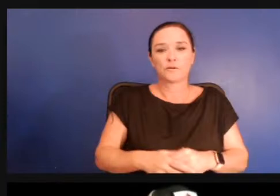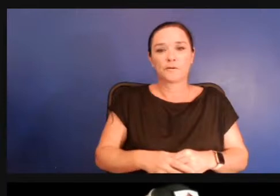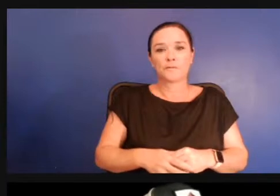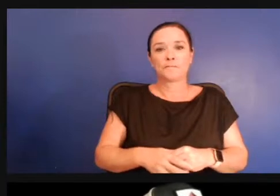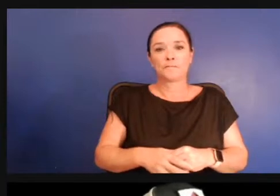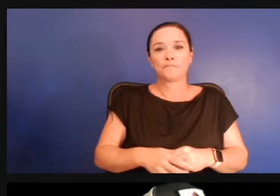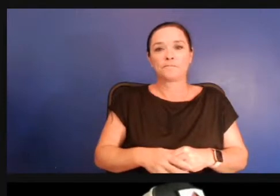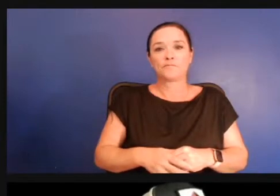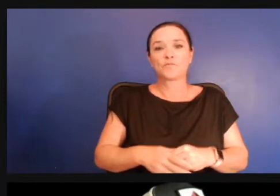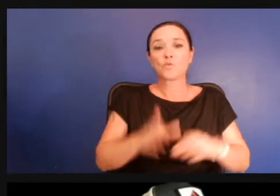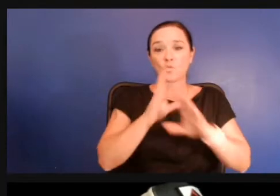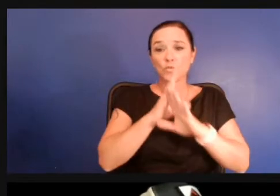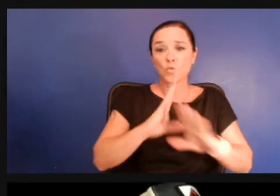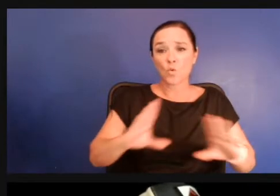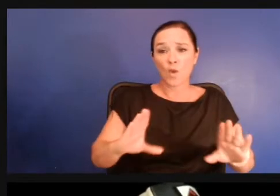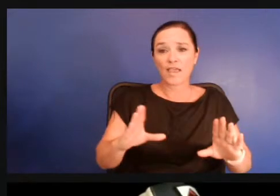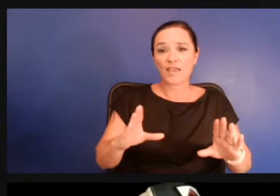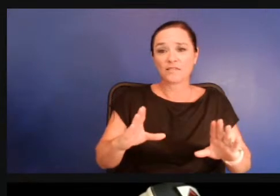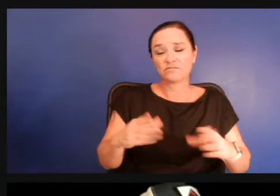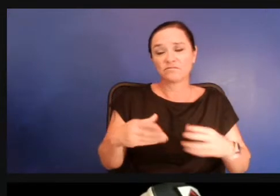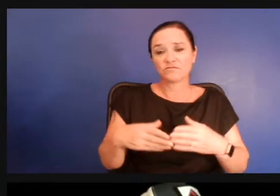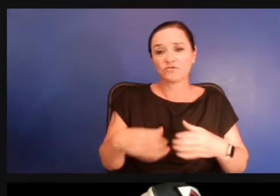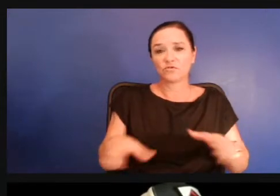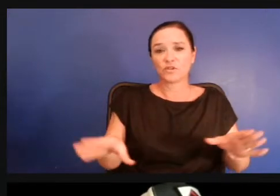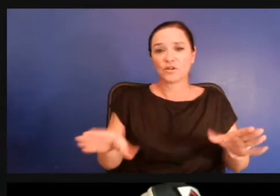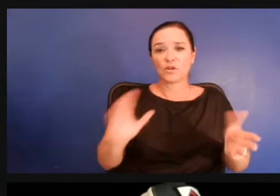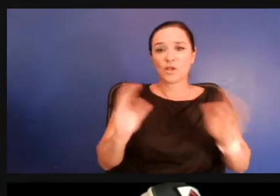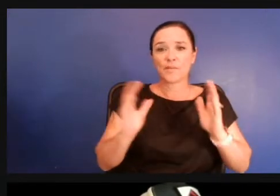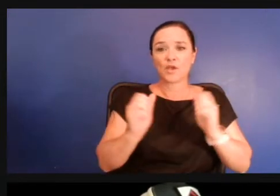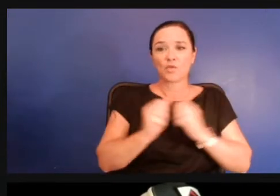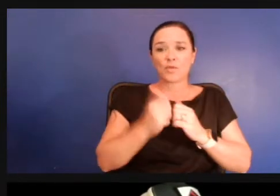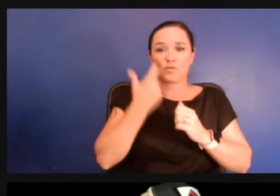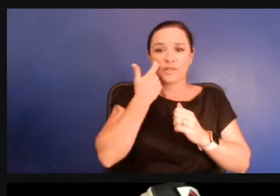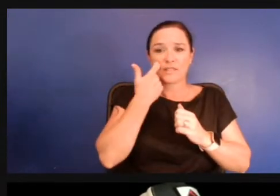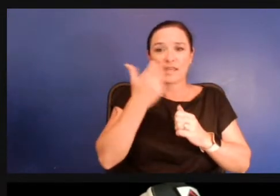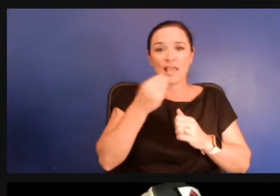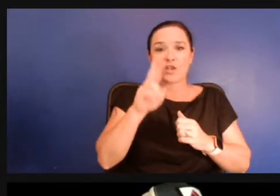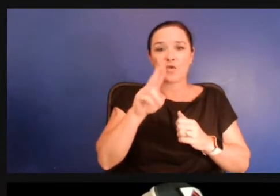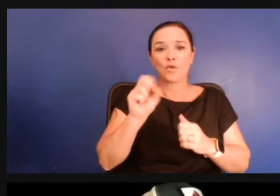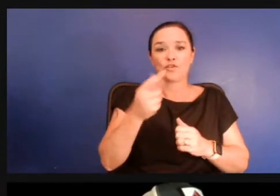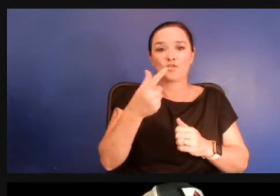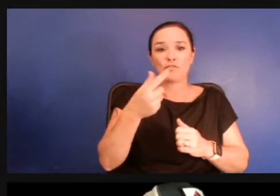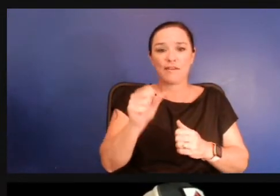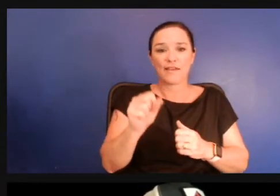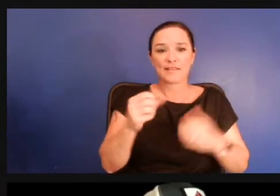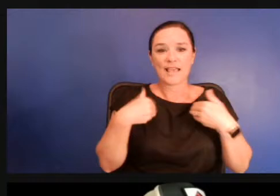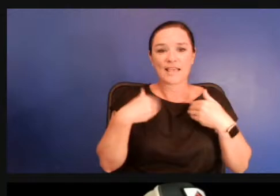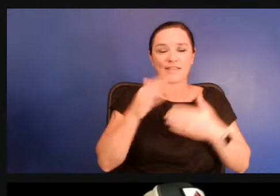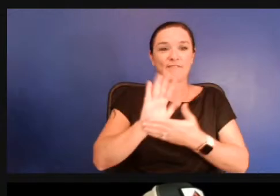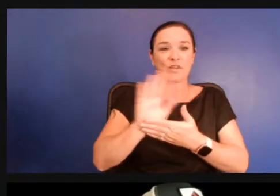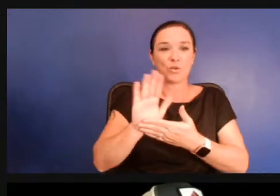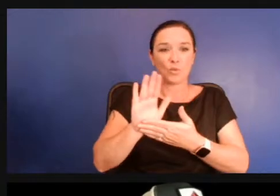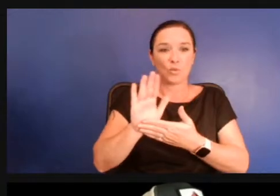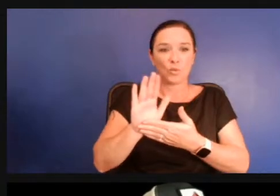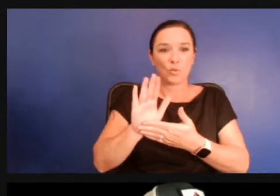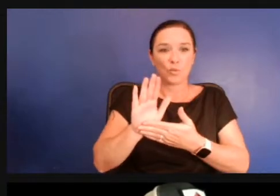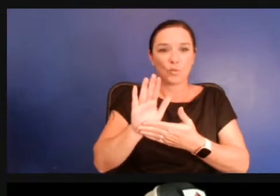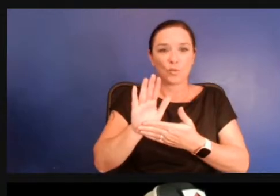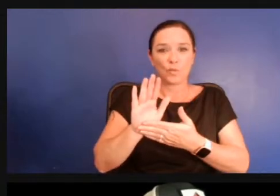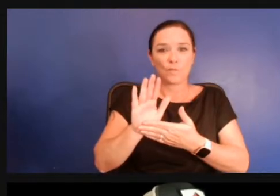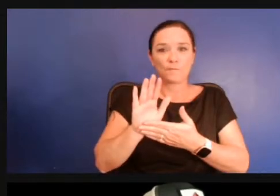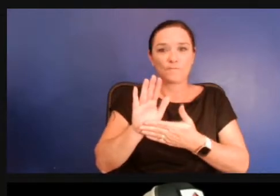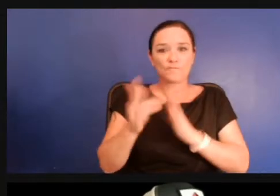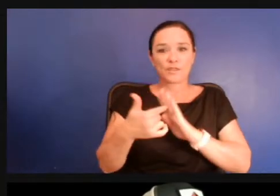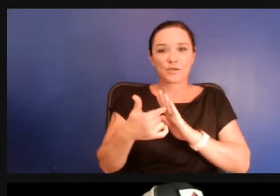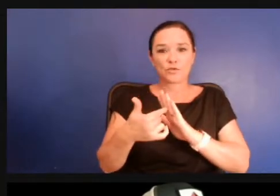So pretty quiet overall compared to recent weeks. The USGS has released a video here that